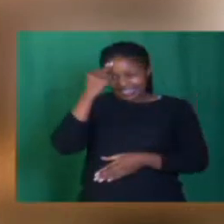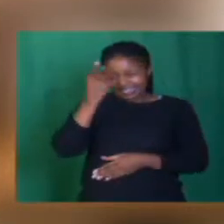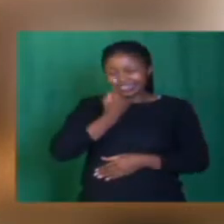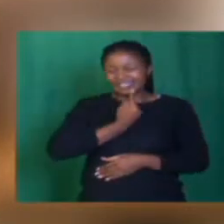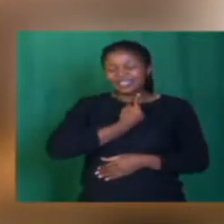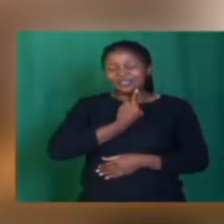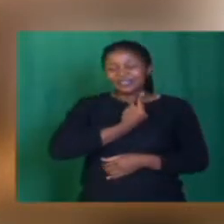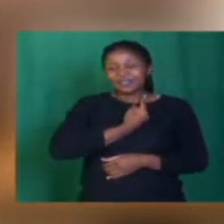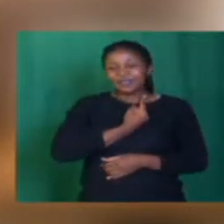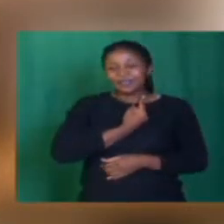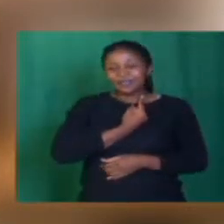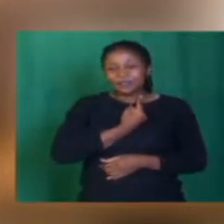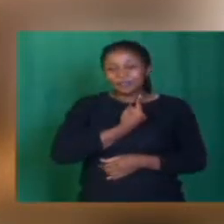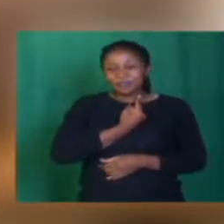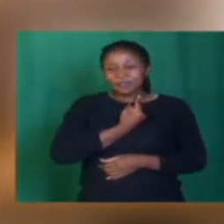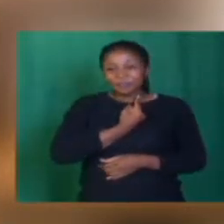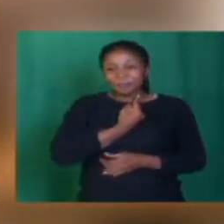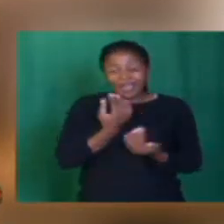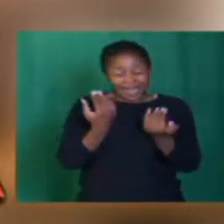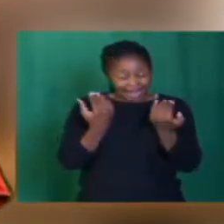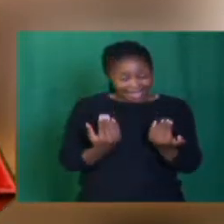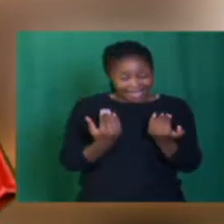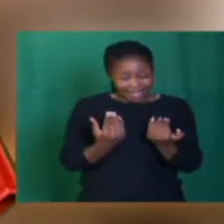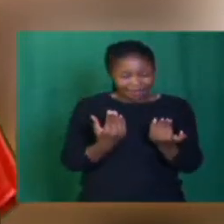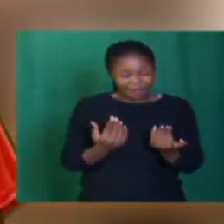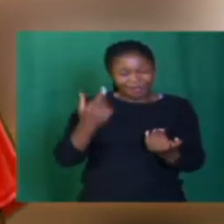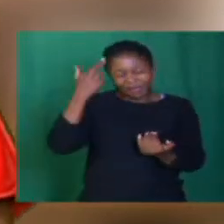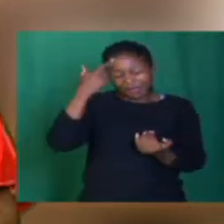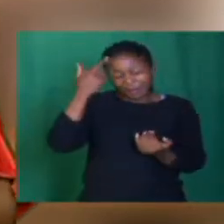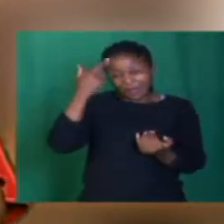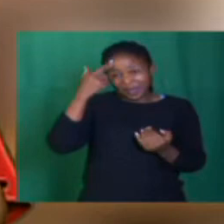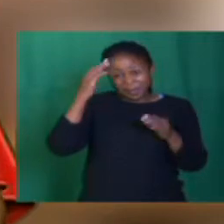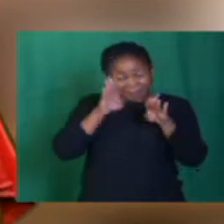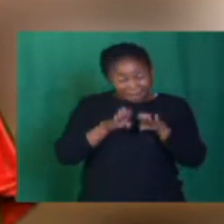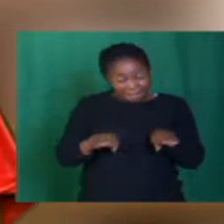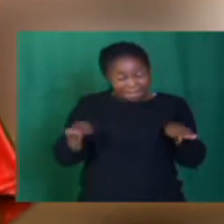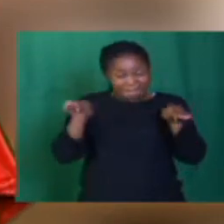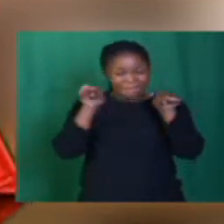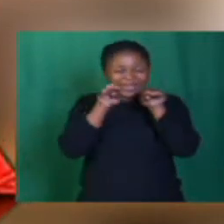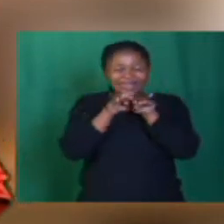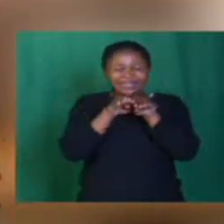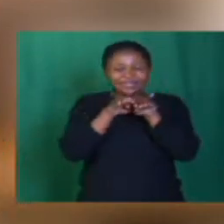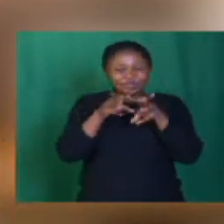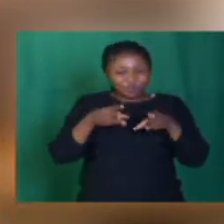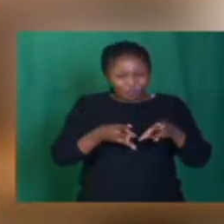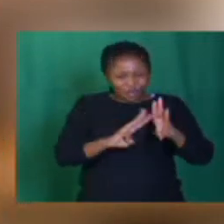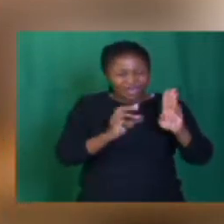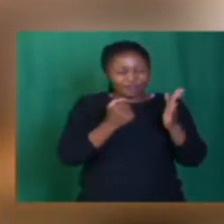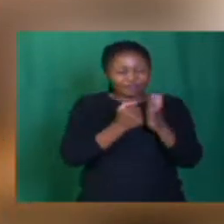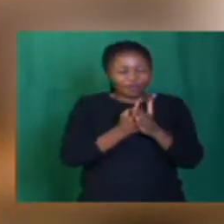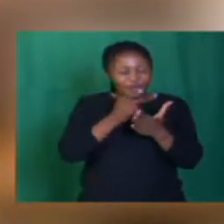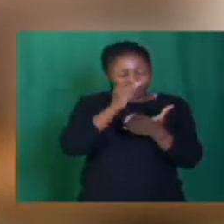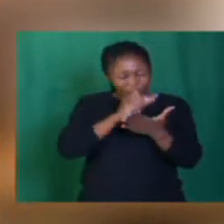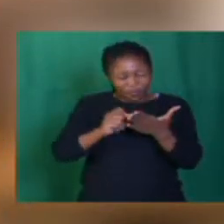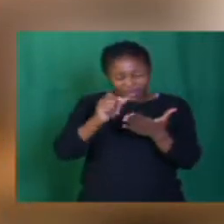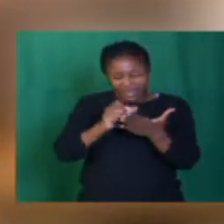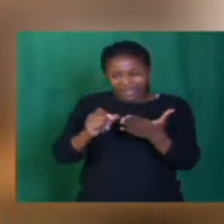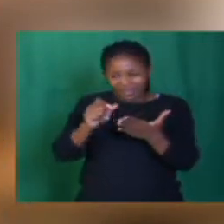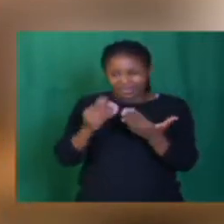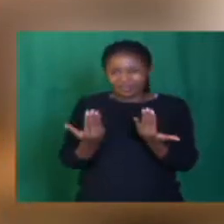here it is, dear learners. Remember, it's a balanced what? Way of writing. And it is what? It